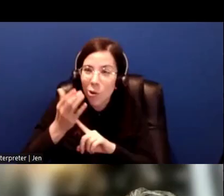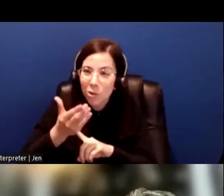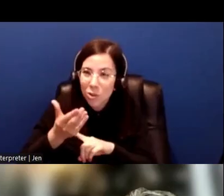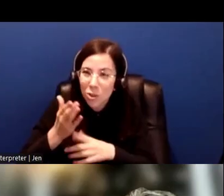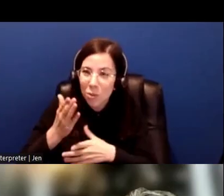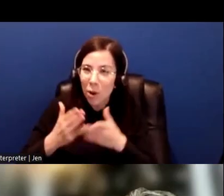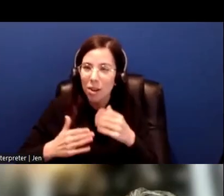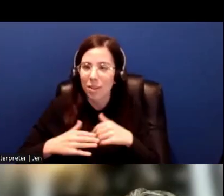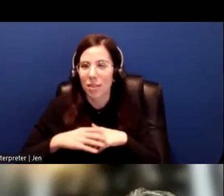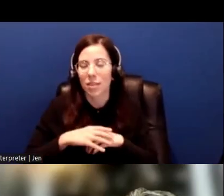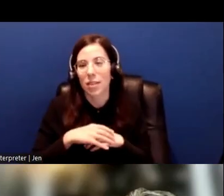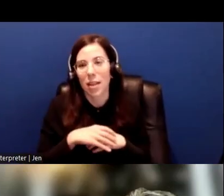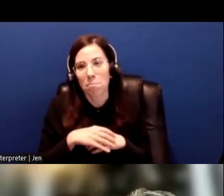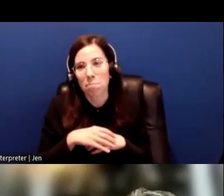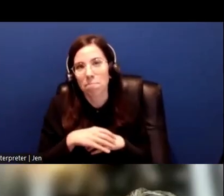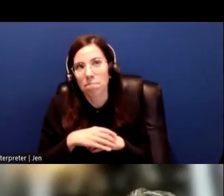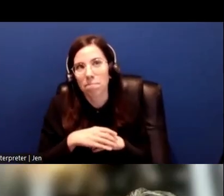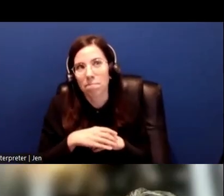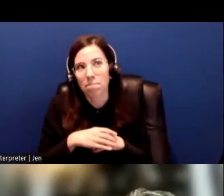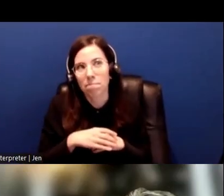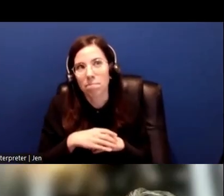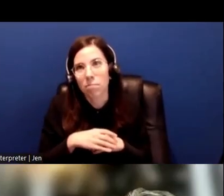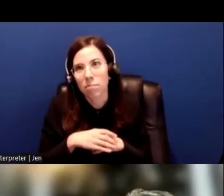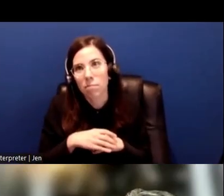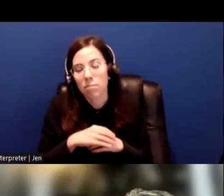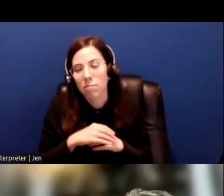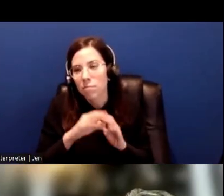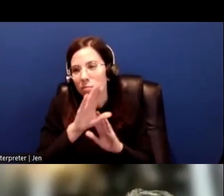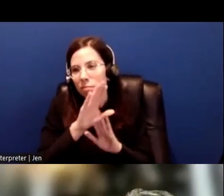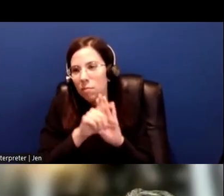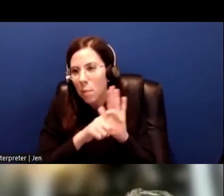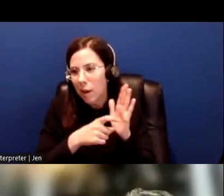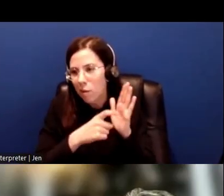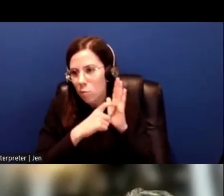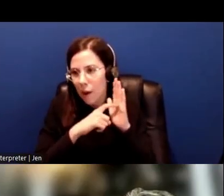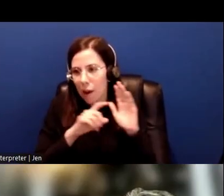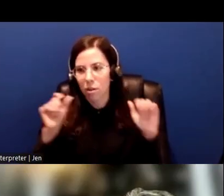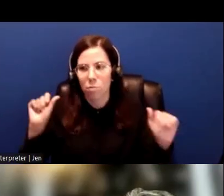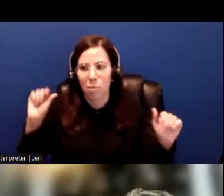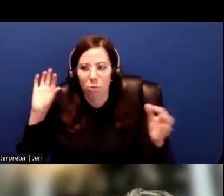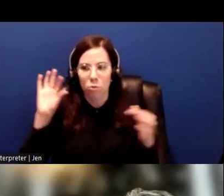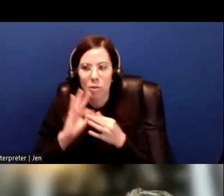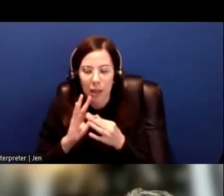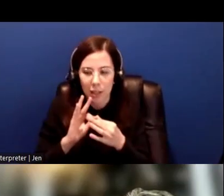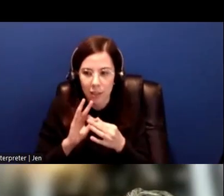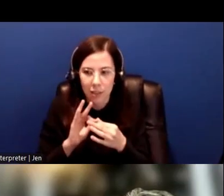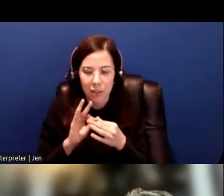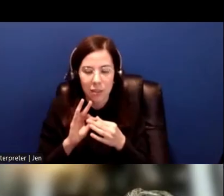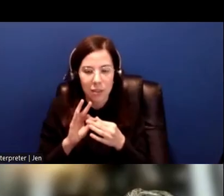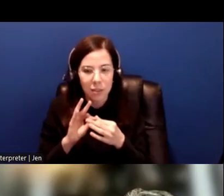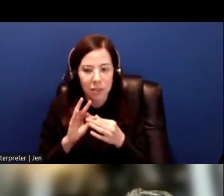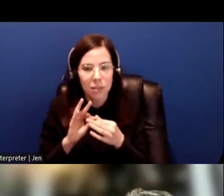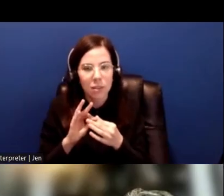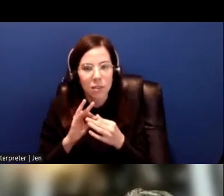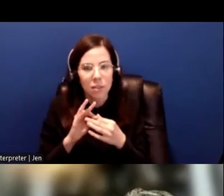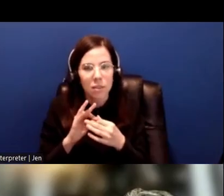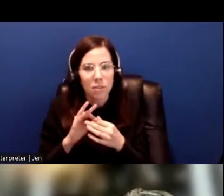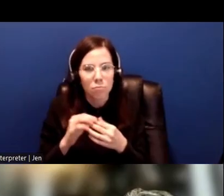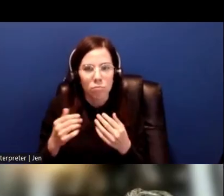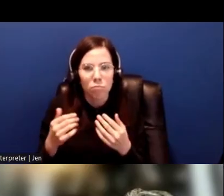part of it, the sort of background that you need to make those connections to sort of have the